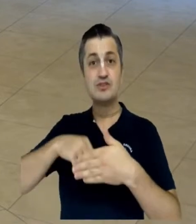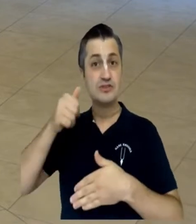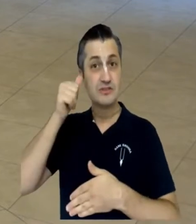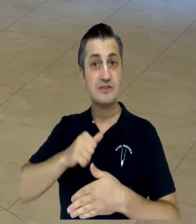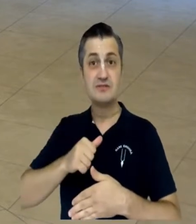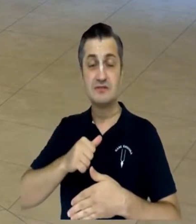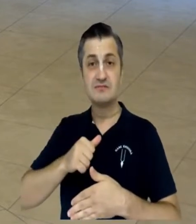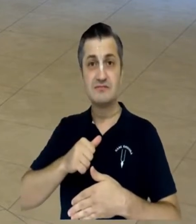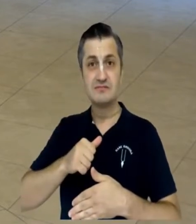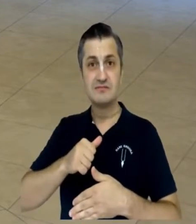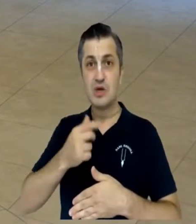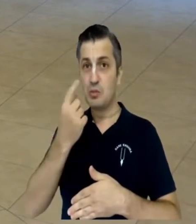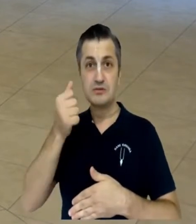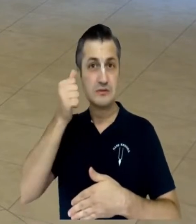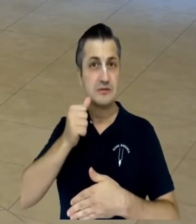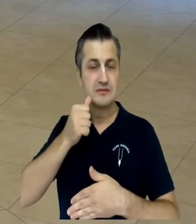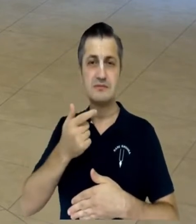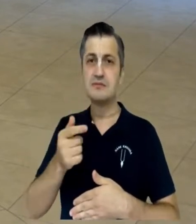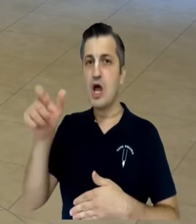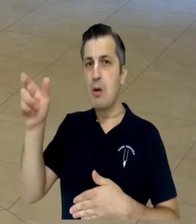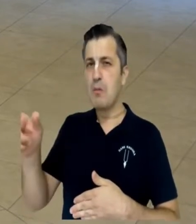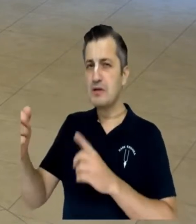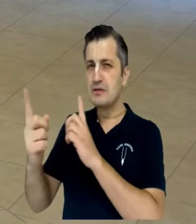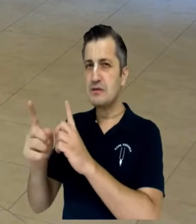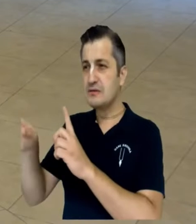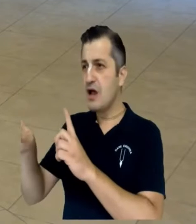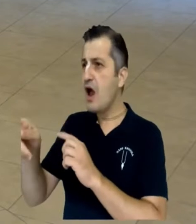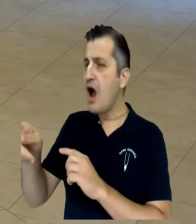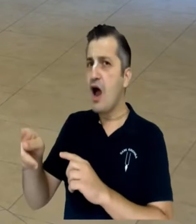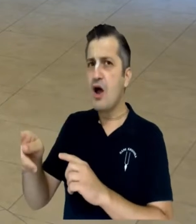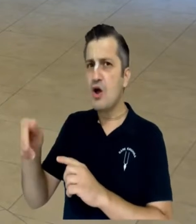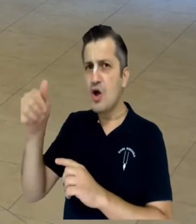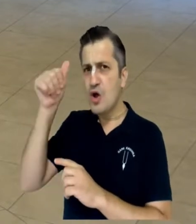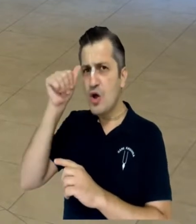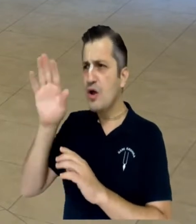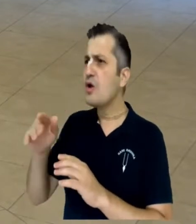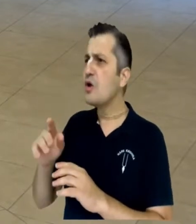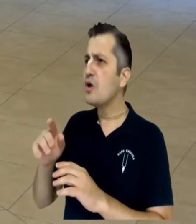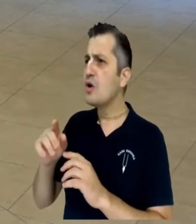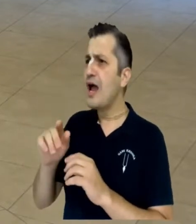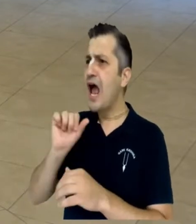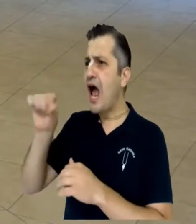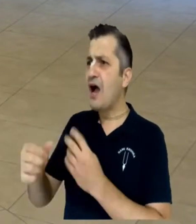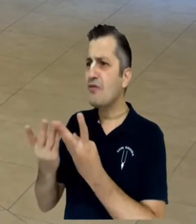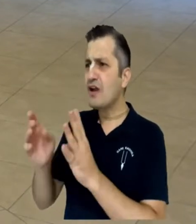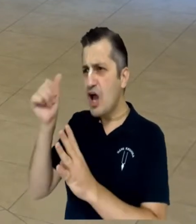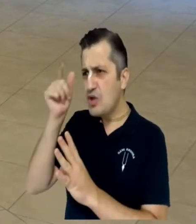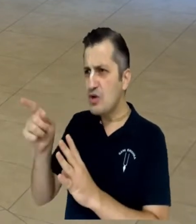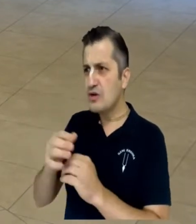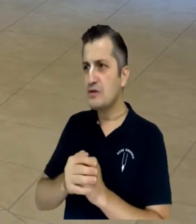there might be someone else sitting next to you and you said like, oh, sorry, Prabhu, do you know what they're serving after this class? And you're like, yeah, they're serving some